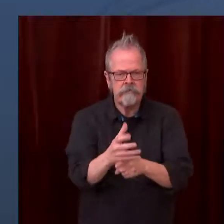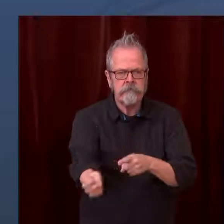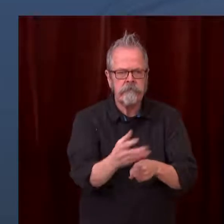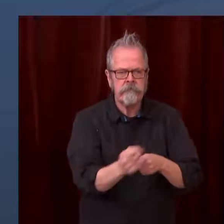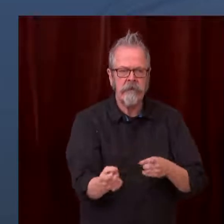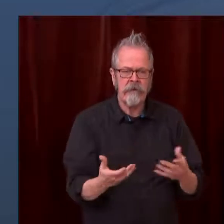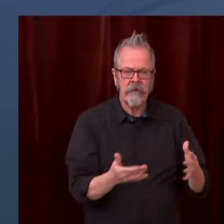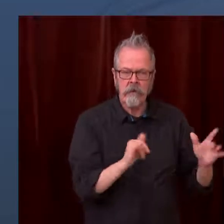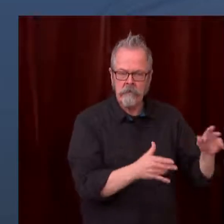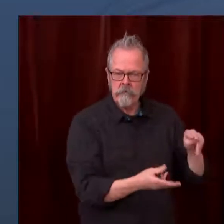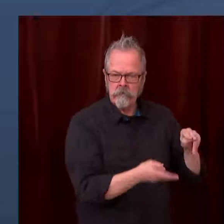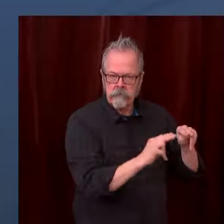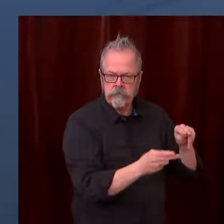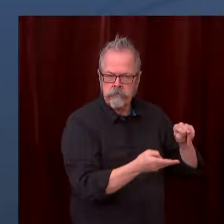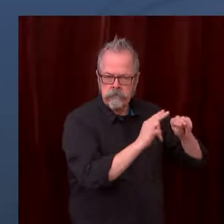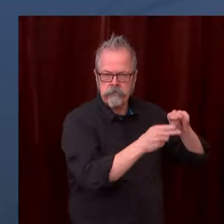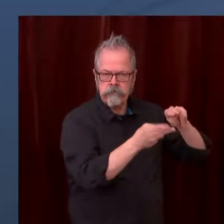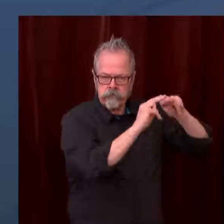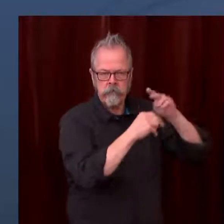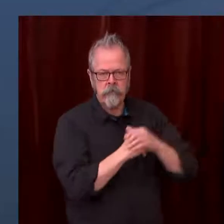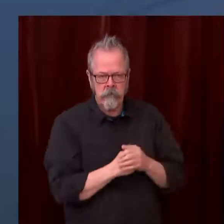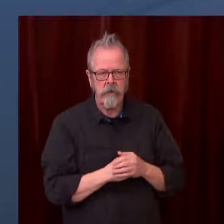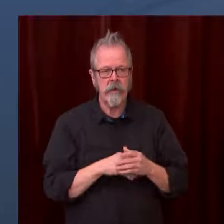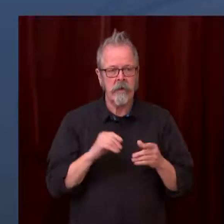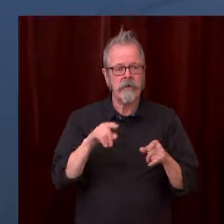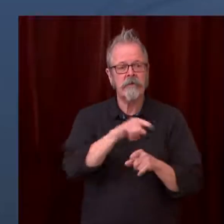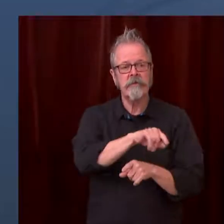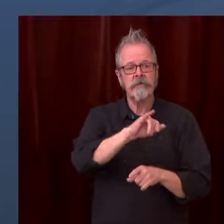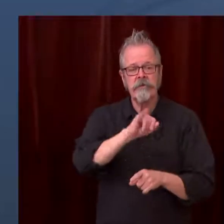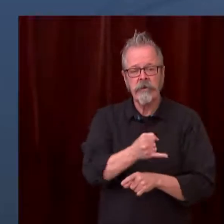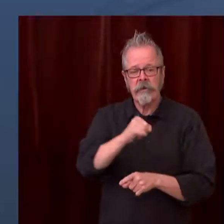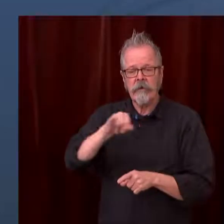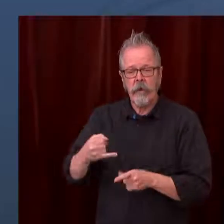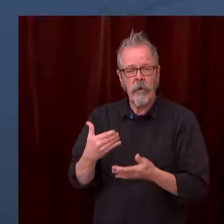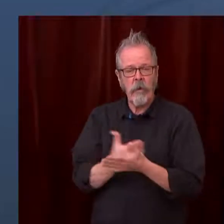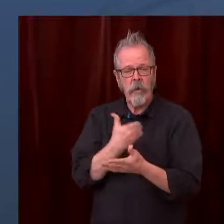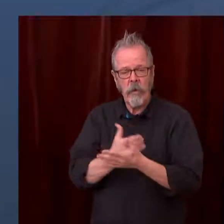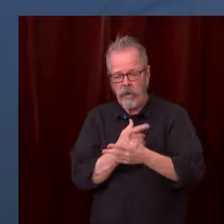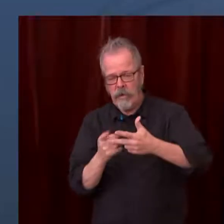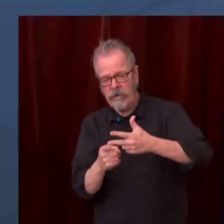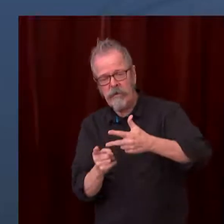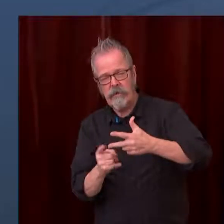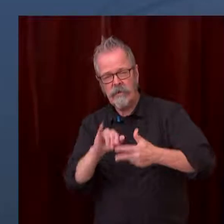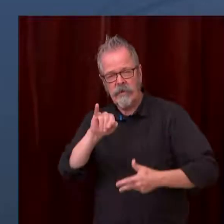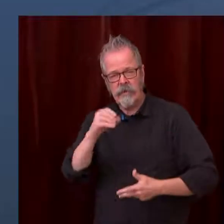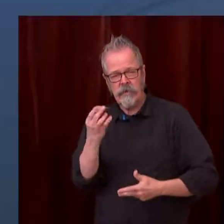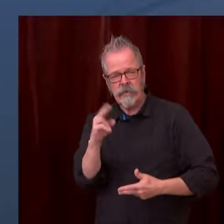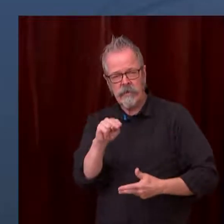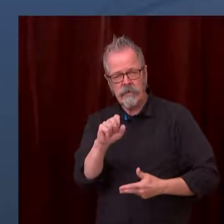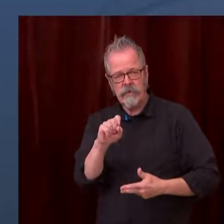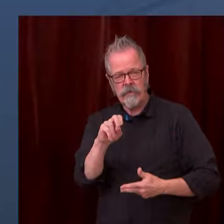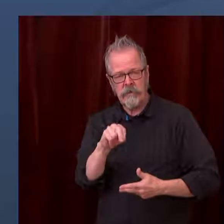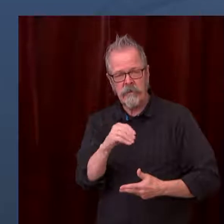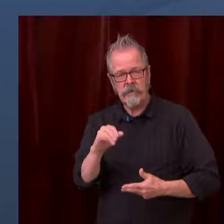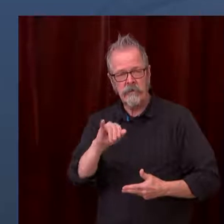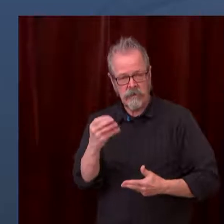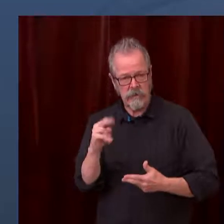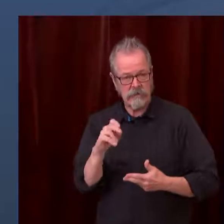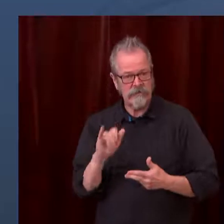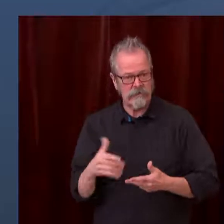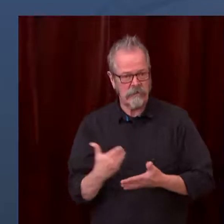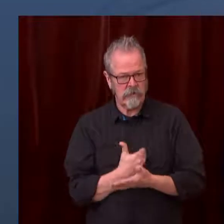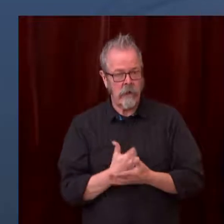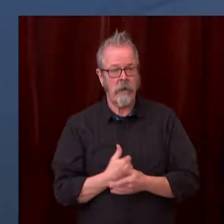report that we did a test of our Lumen facility and that we will be able to vaccinate, we think, 4,000 people per